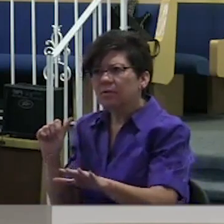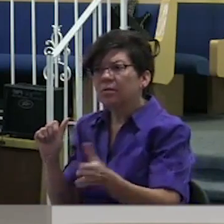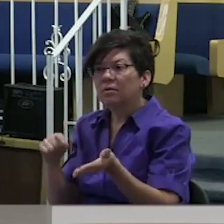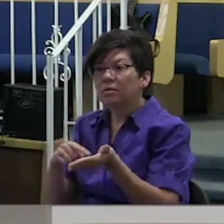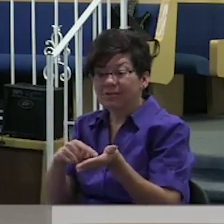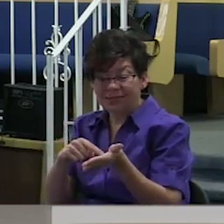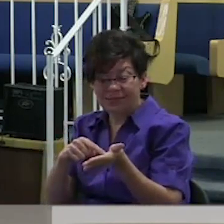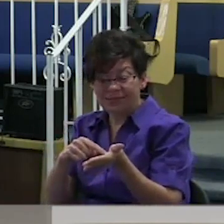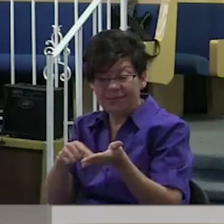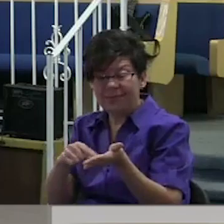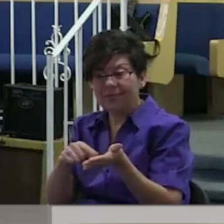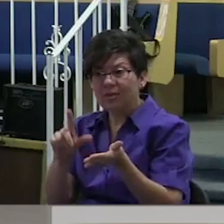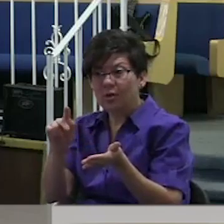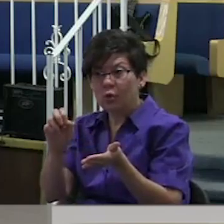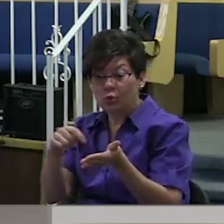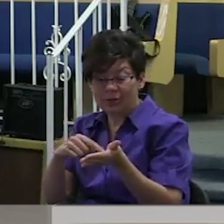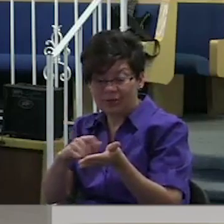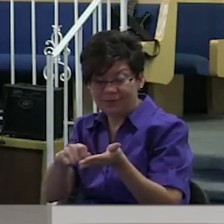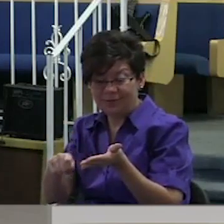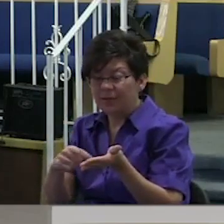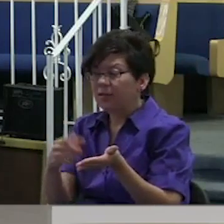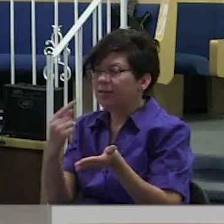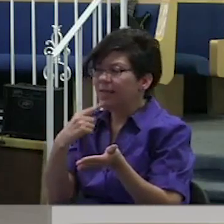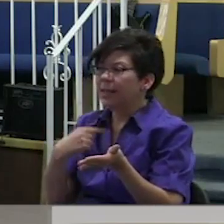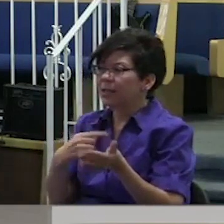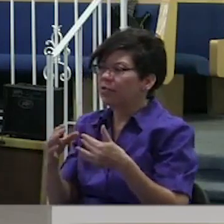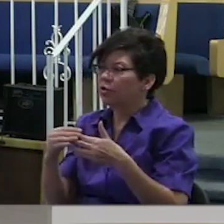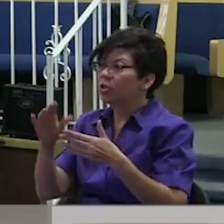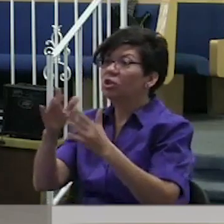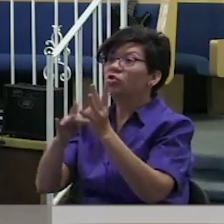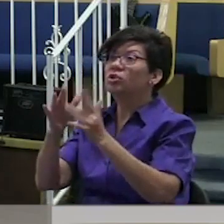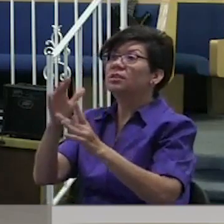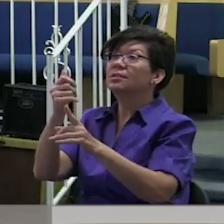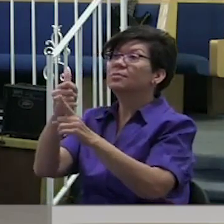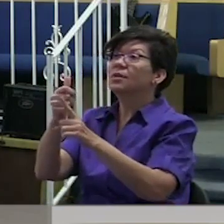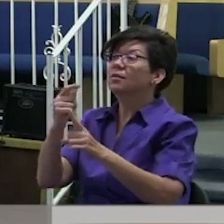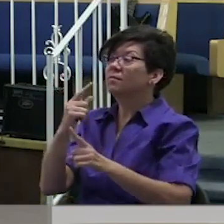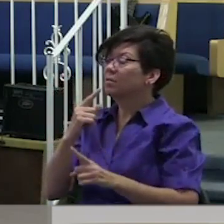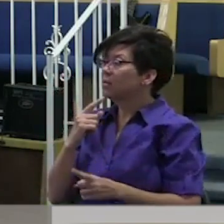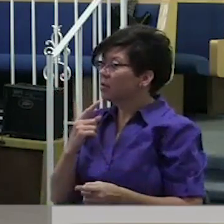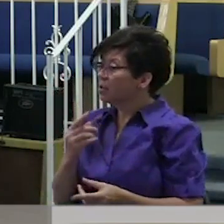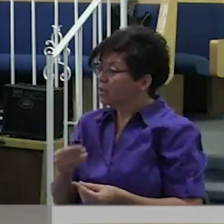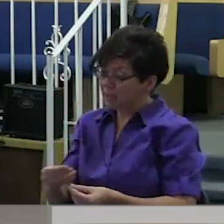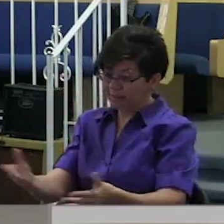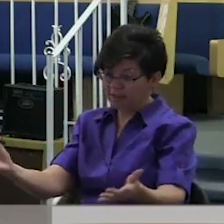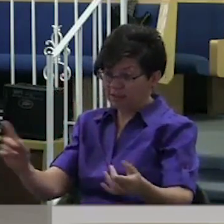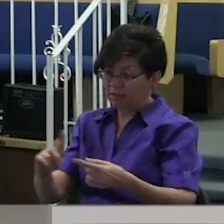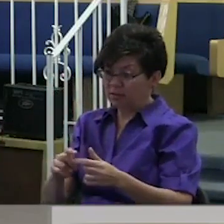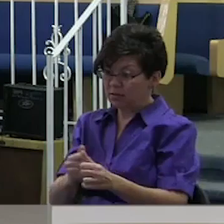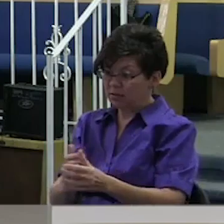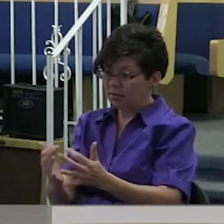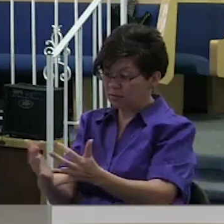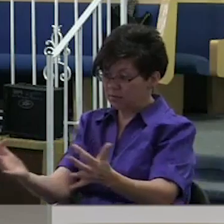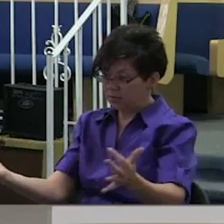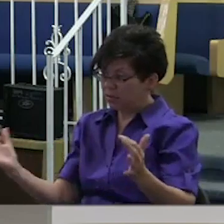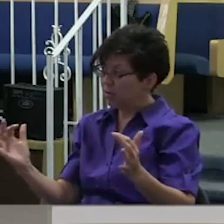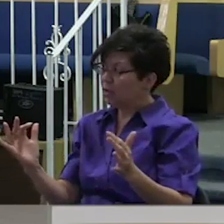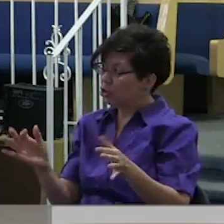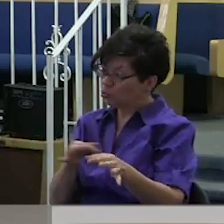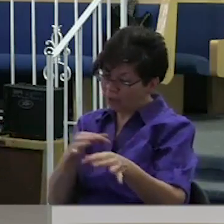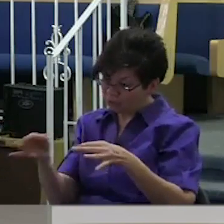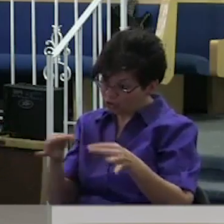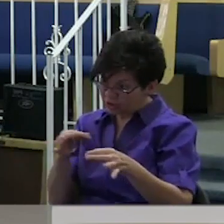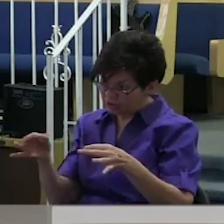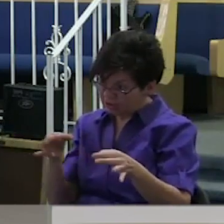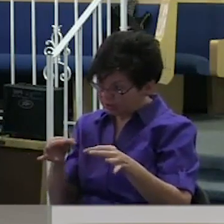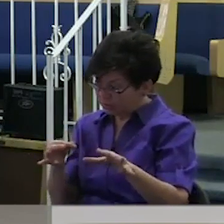supplying us with direction that Jesus himself had given to his disciples. Direction that